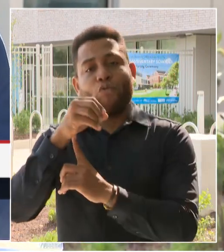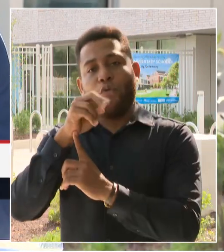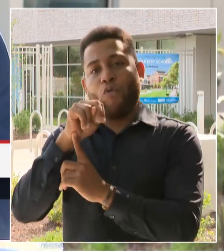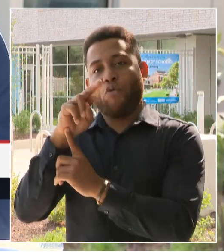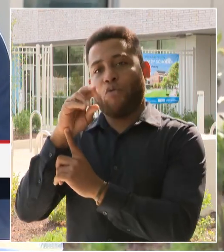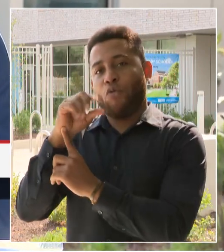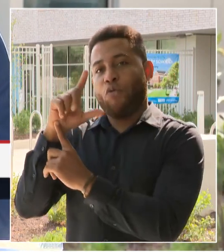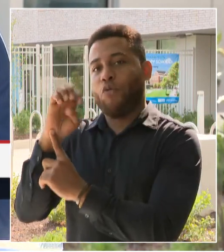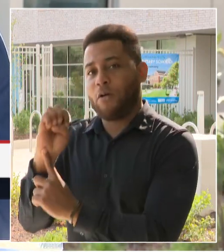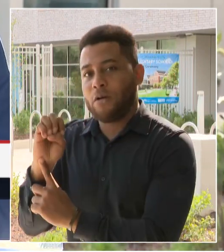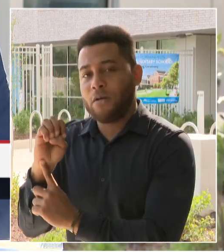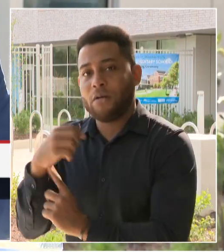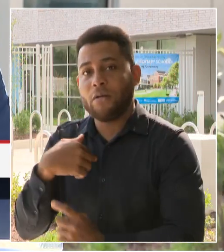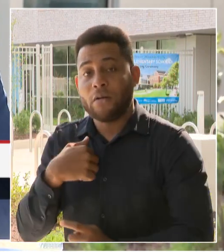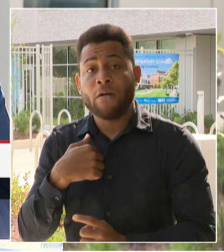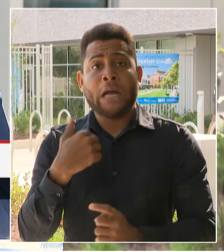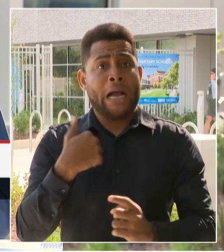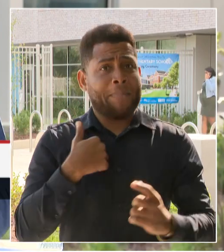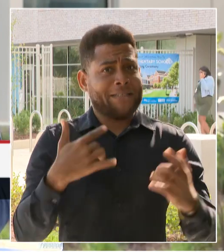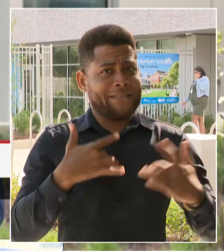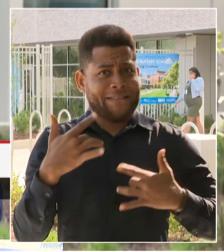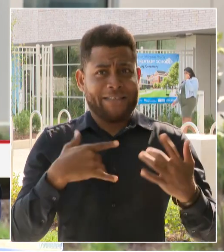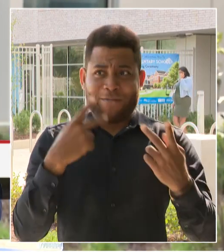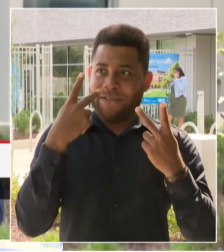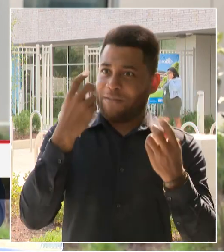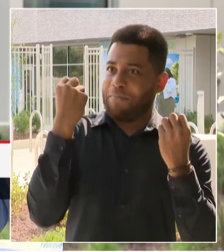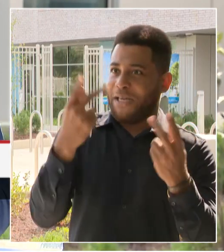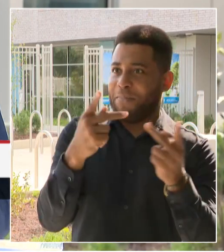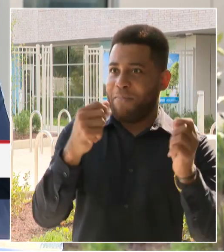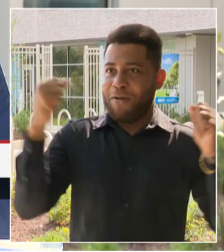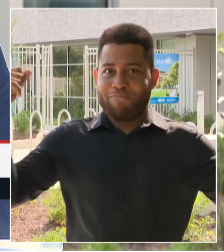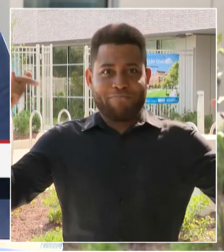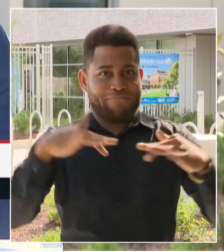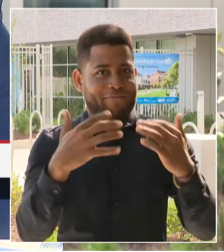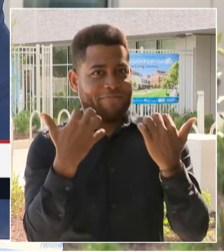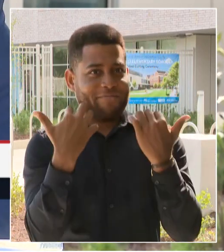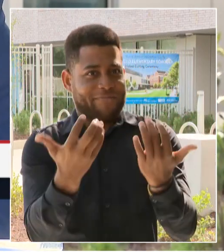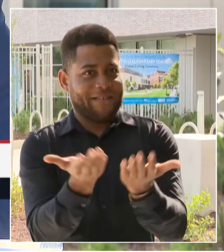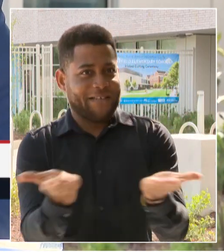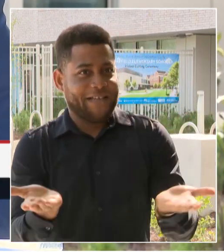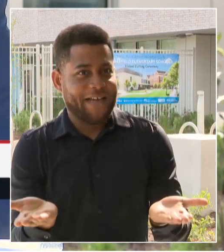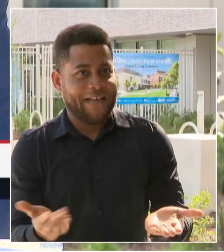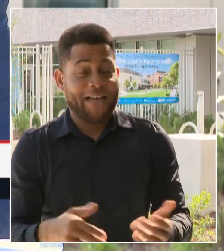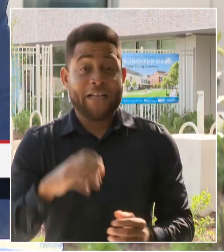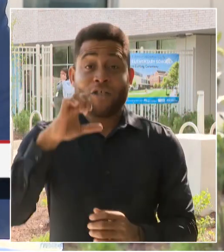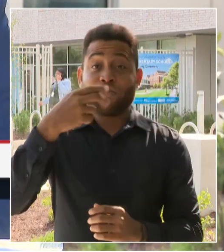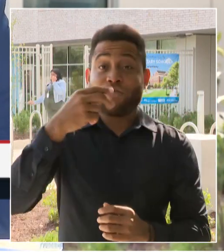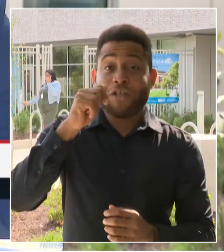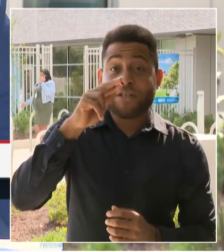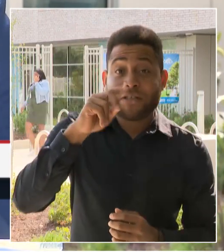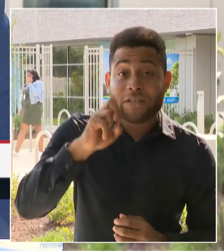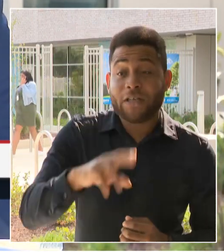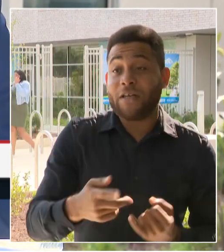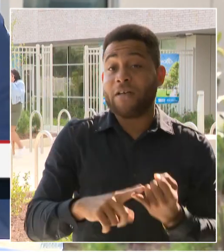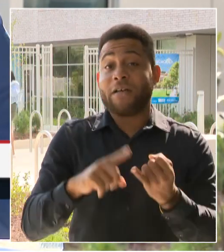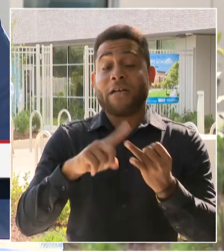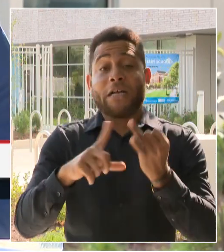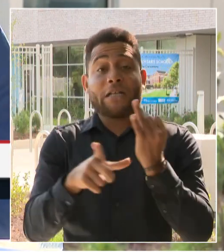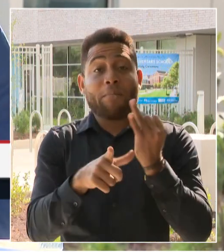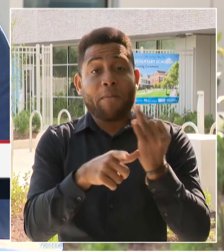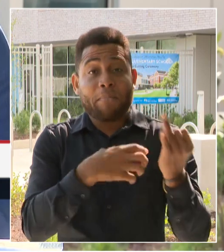on our behalf. Chancellor Farabee, Deputy Mayor Kine, and honored guests, thank you for supporting